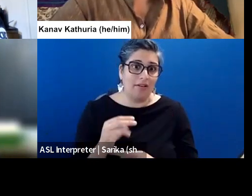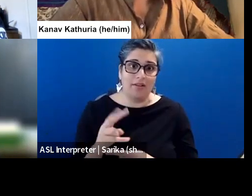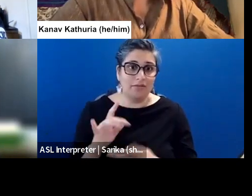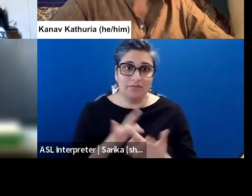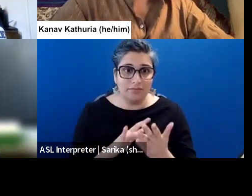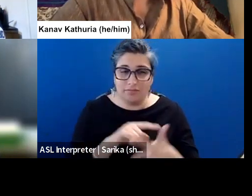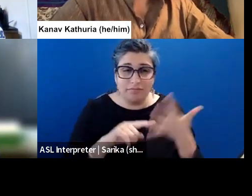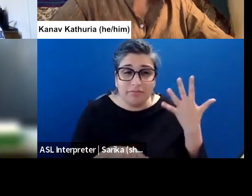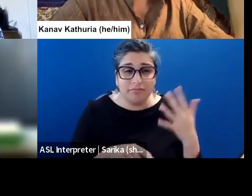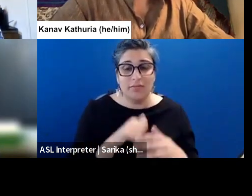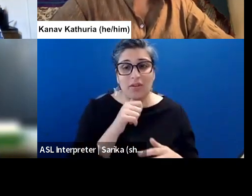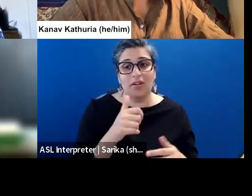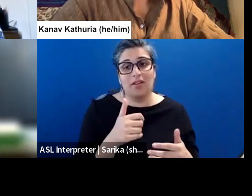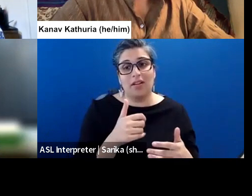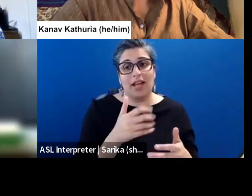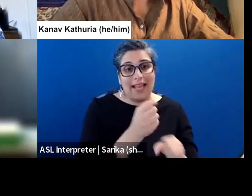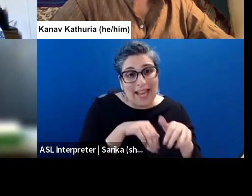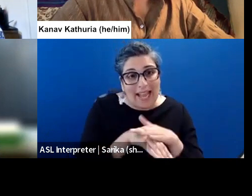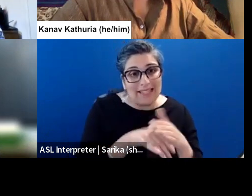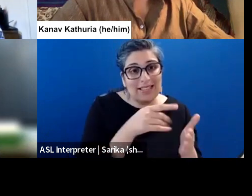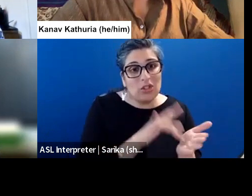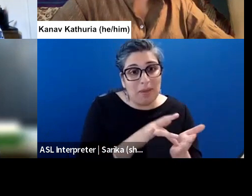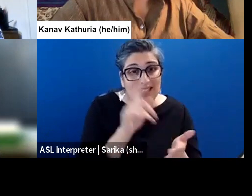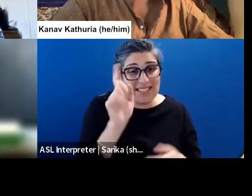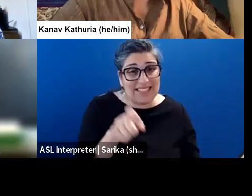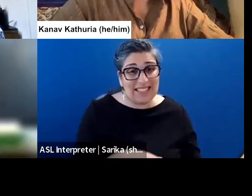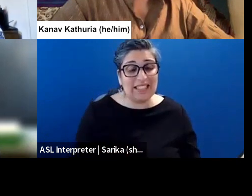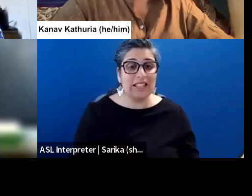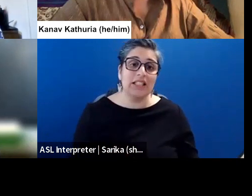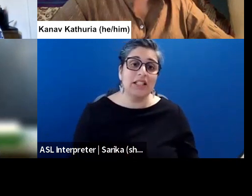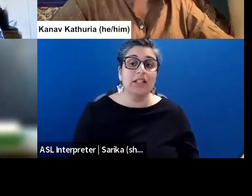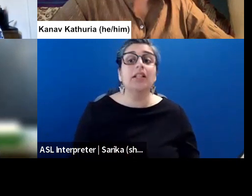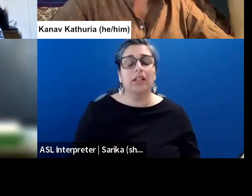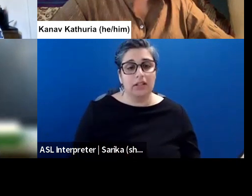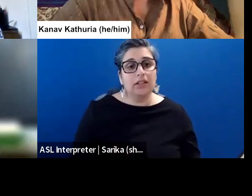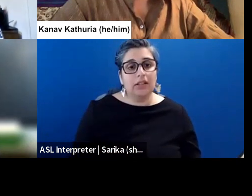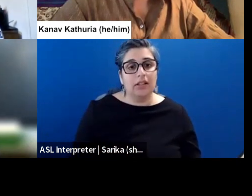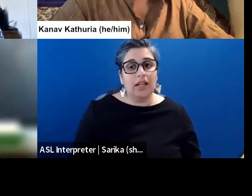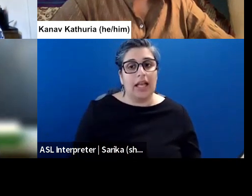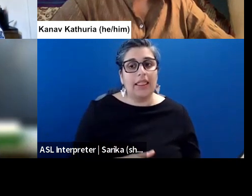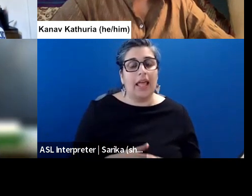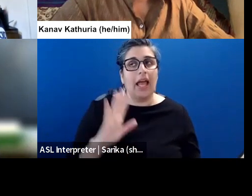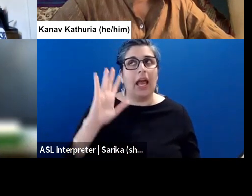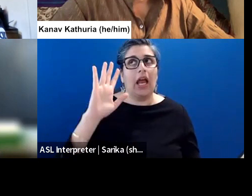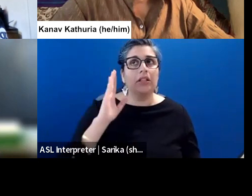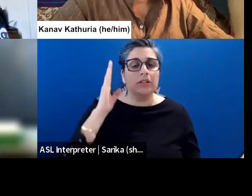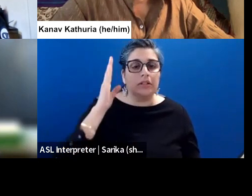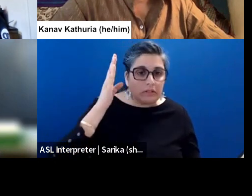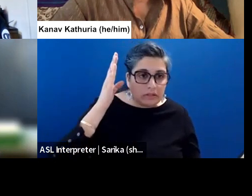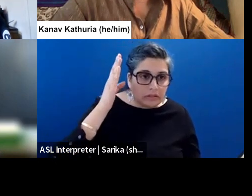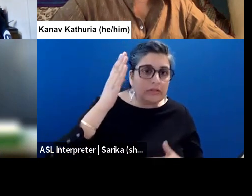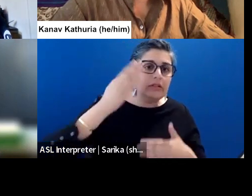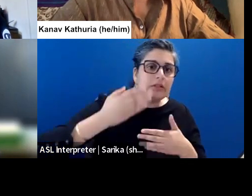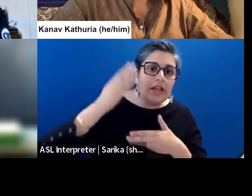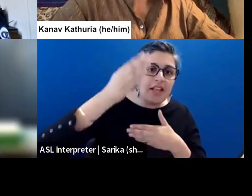getting access to what they needed. And while that eventually, I think, mostly evened out.